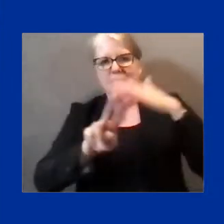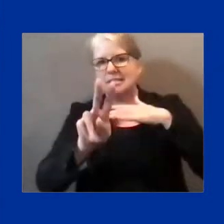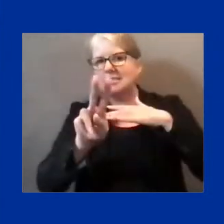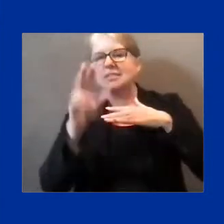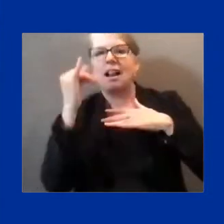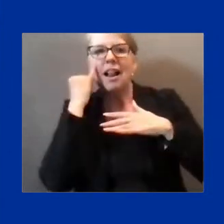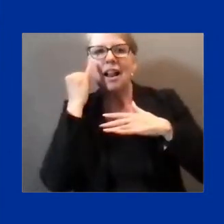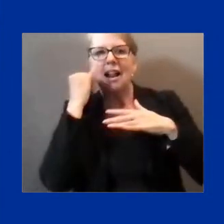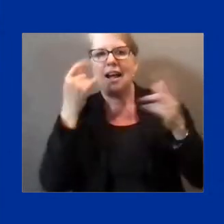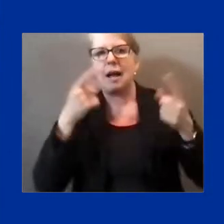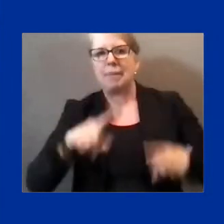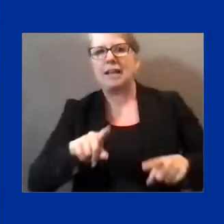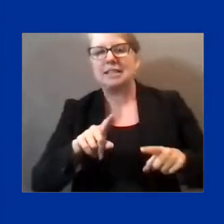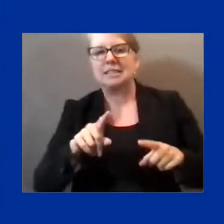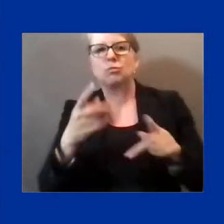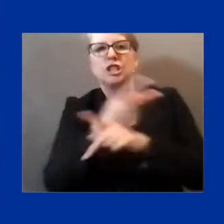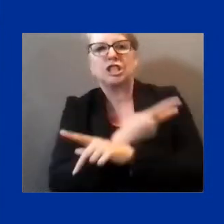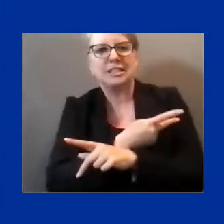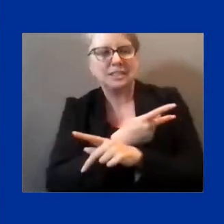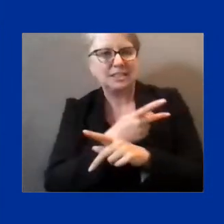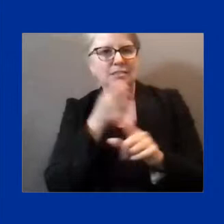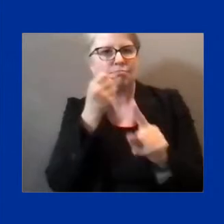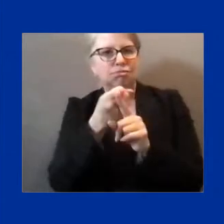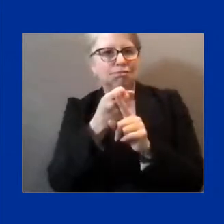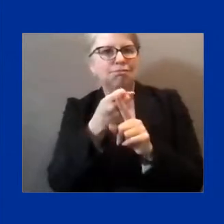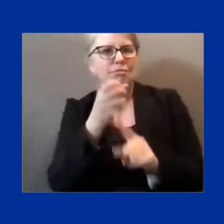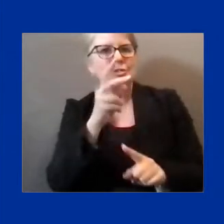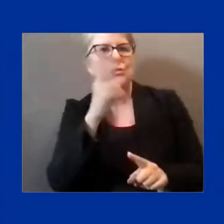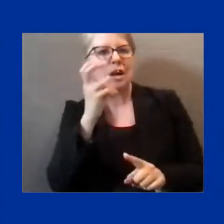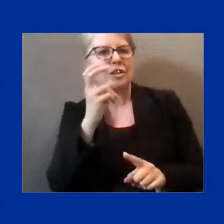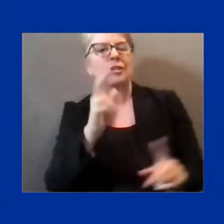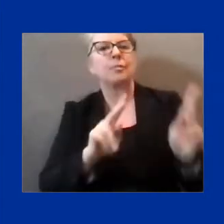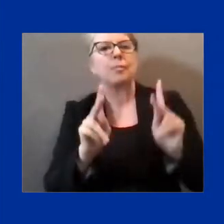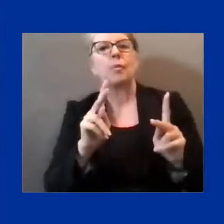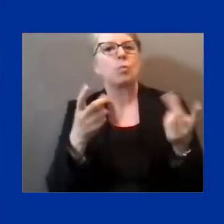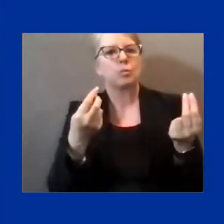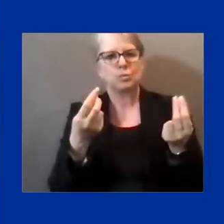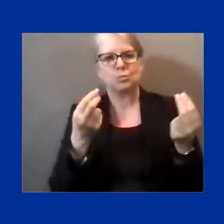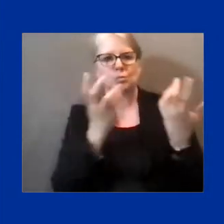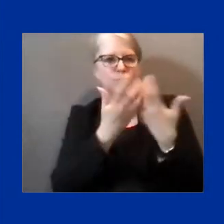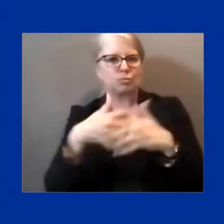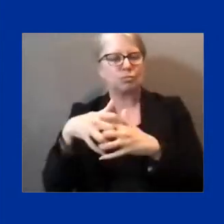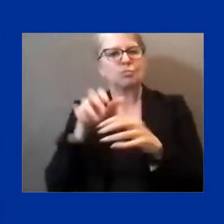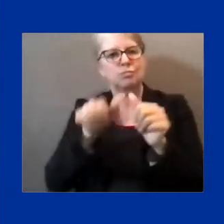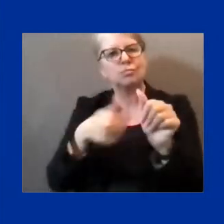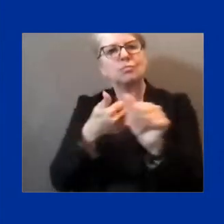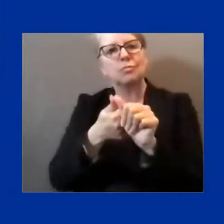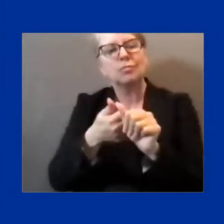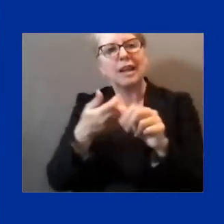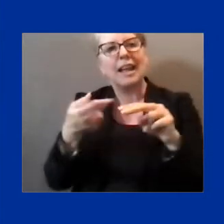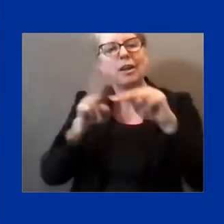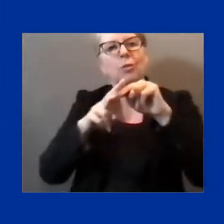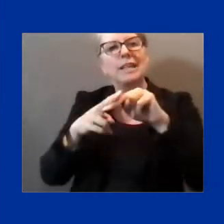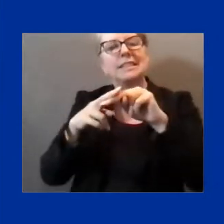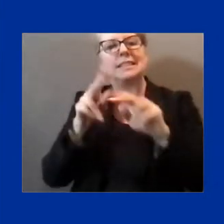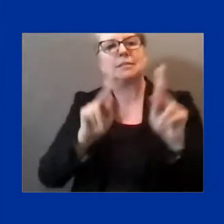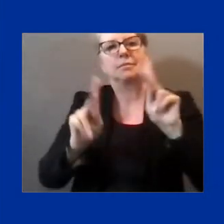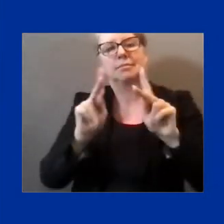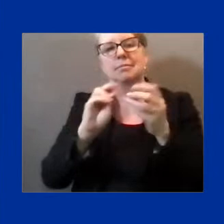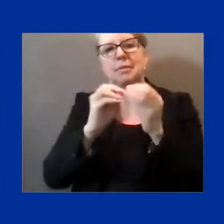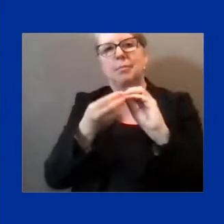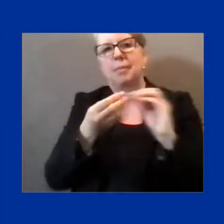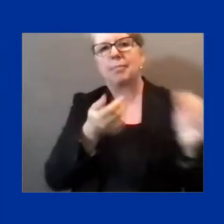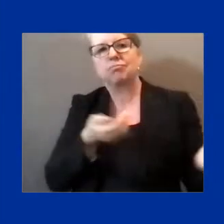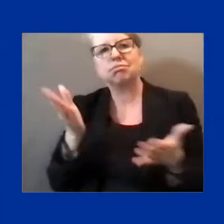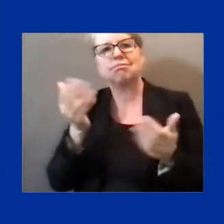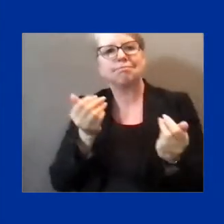ready if it hits 200. And with the concomitant increase in ICUs as well. Thank you.